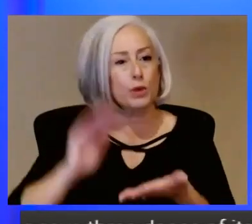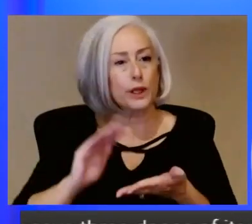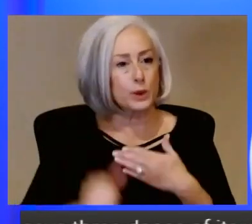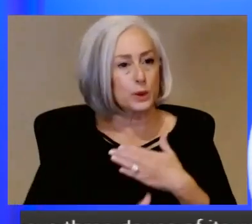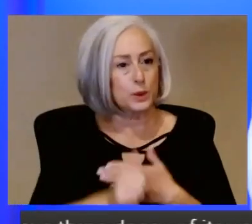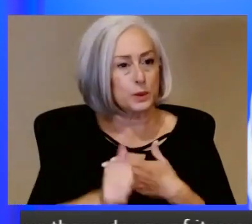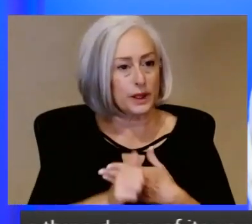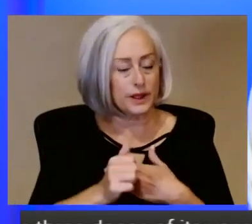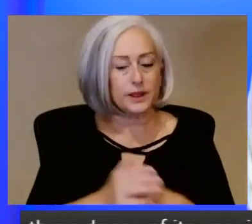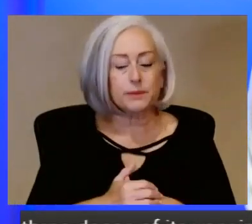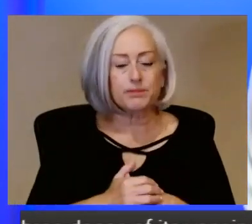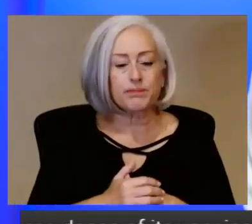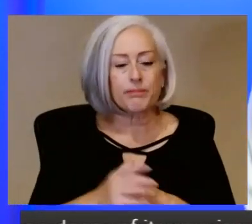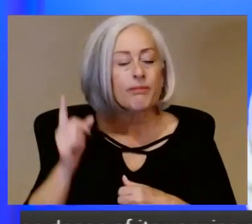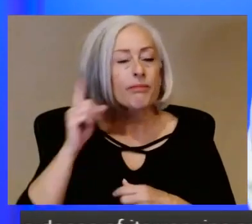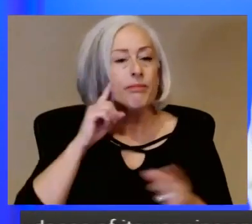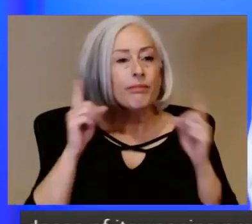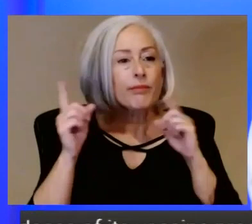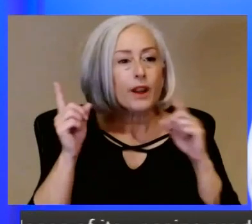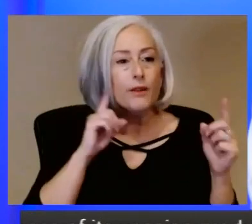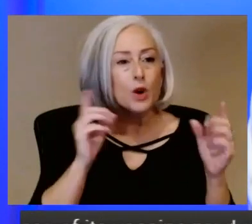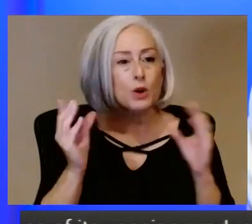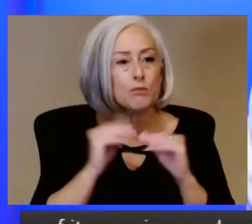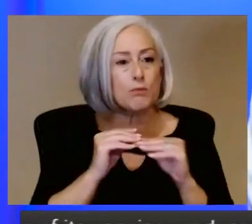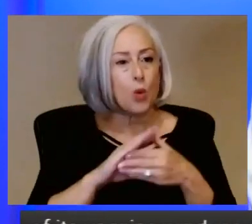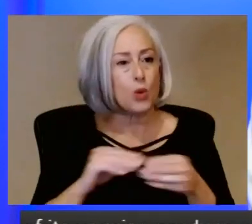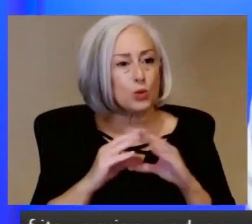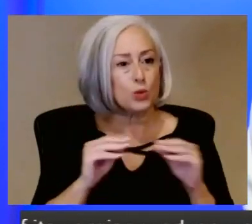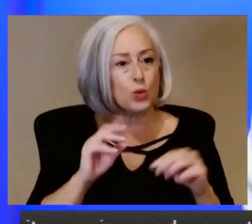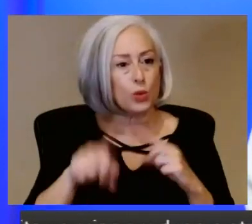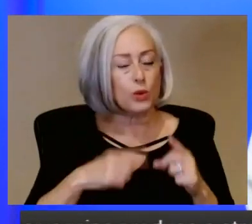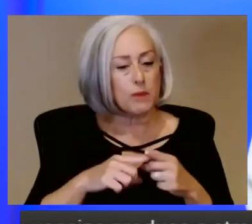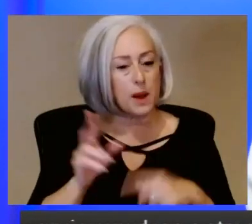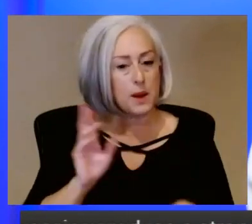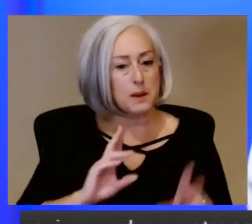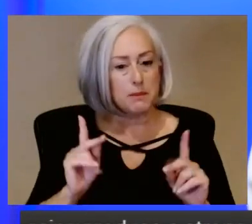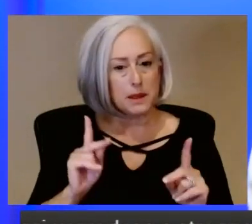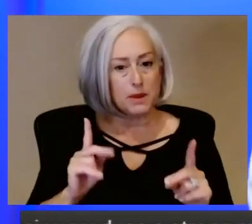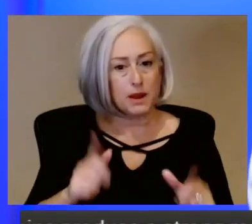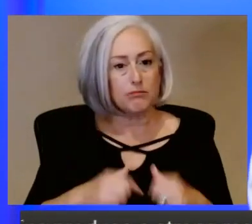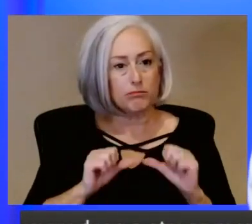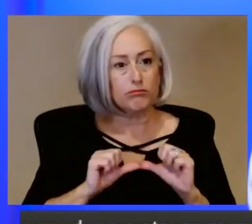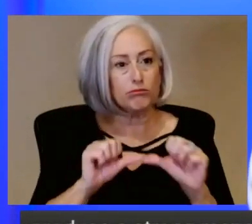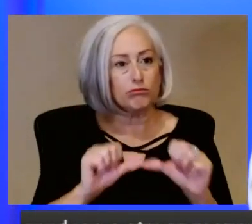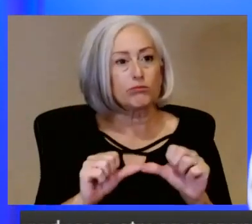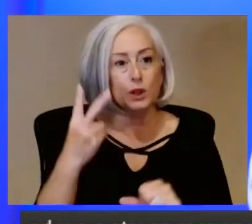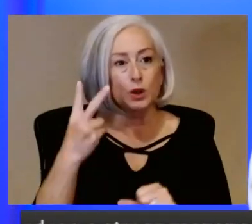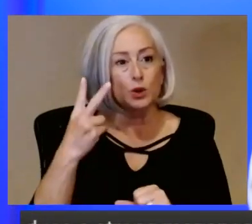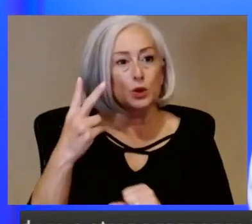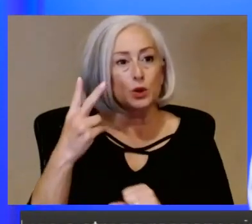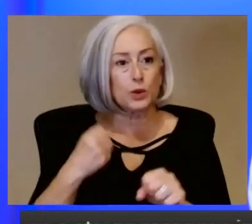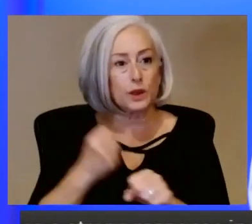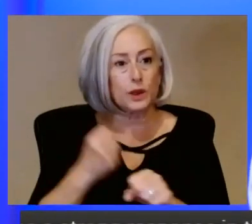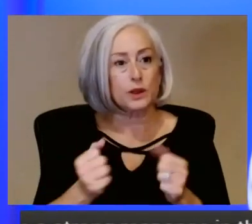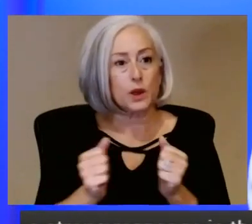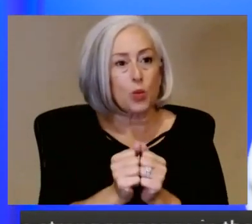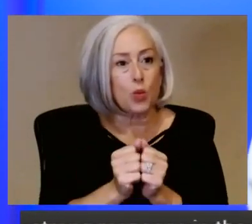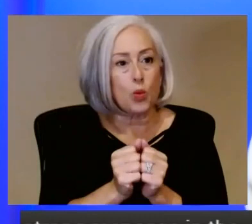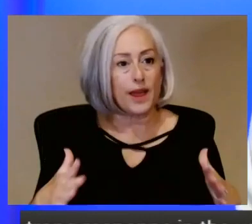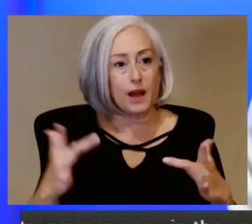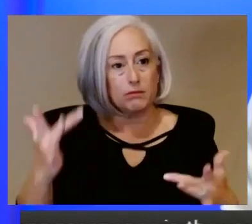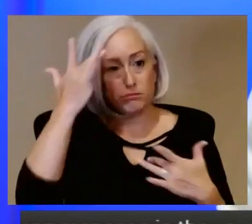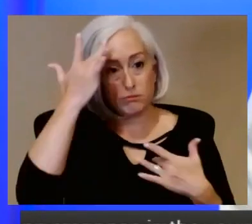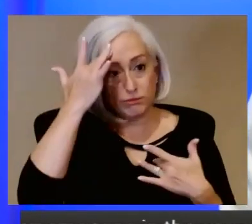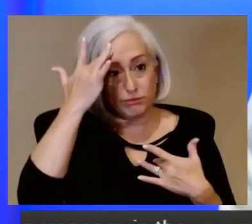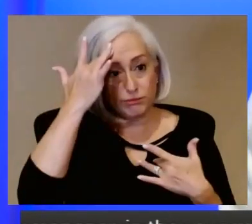heard more and more stories, more and more anecdotes of people who survived 2 years without having been infected with SARS-CoV-2,